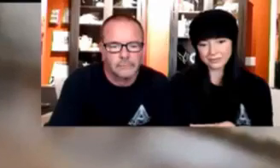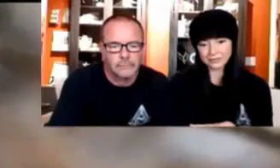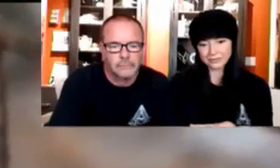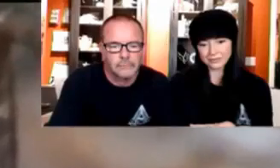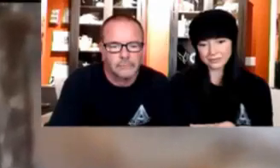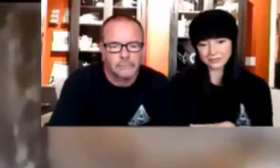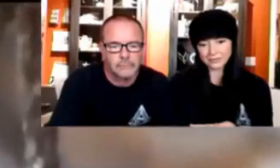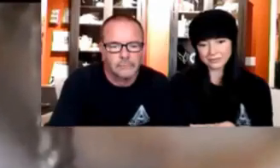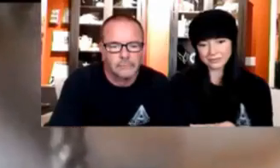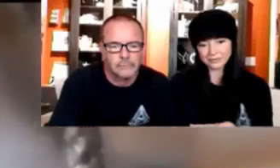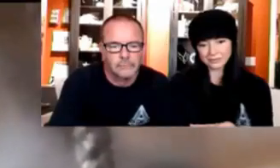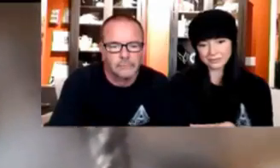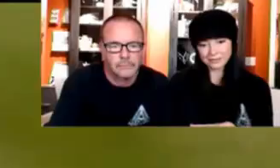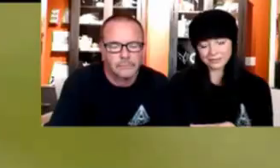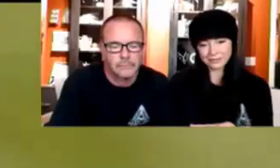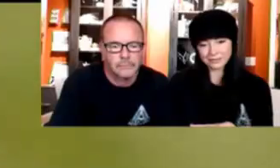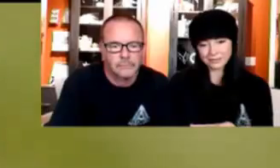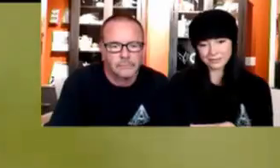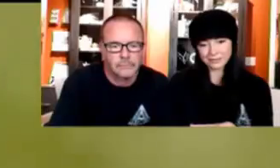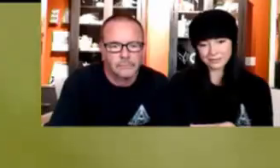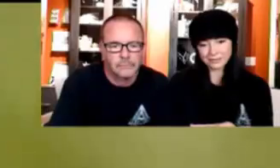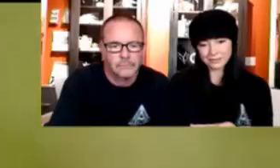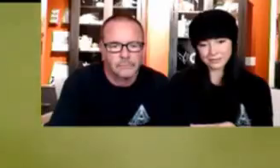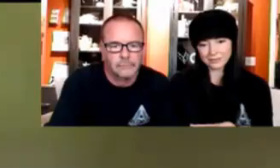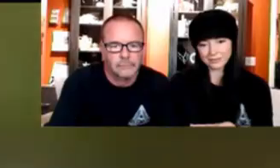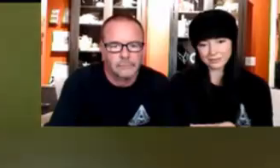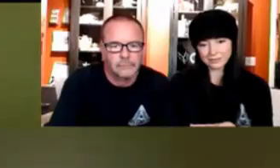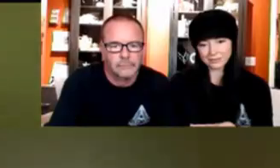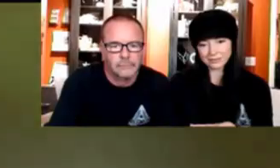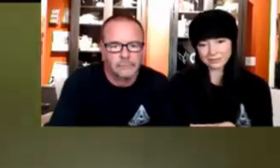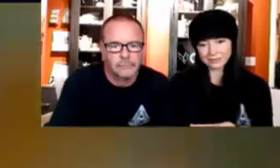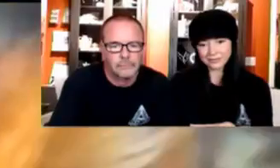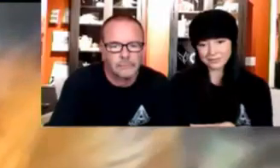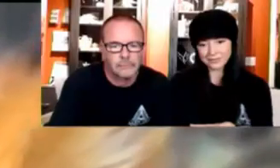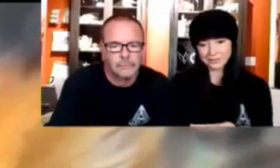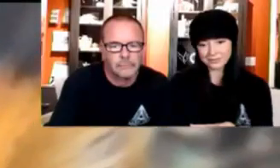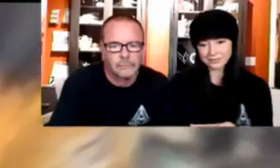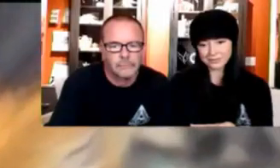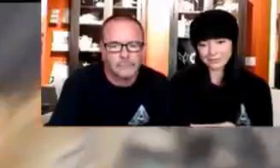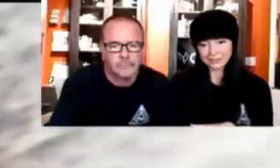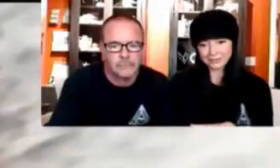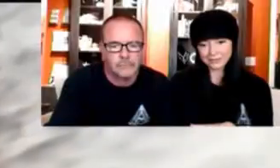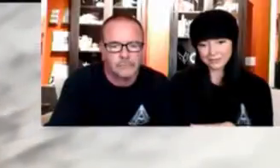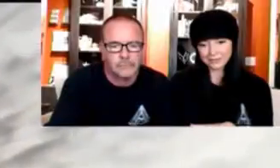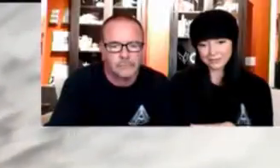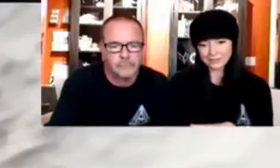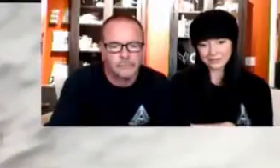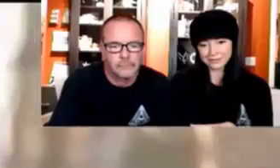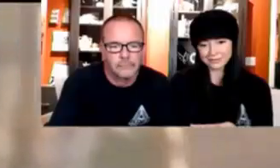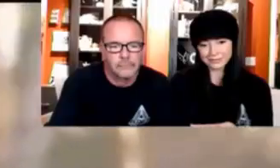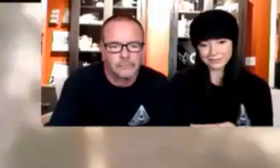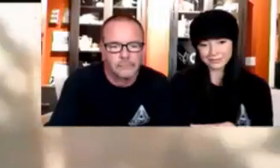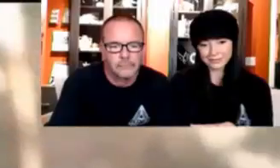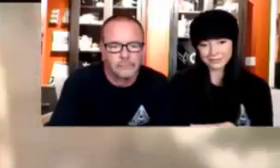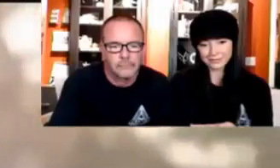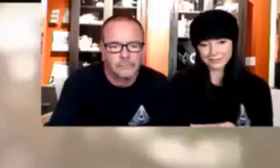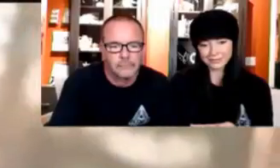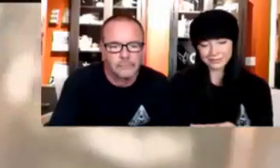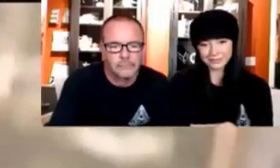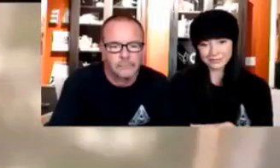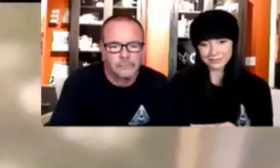and mice began to rise, which meant more hawks, more weasels, more foxes, more badgers. Ravens and